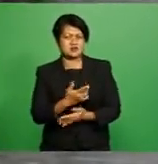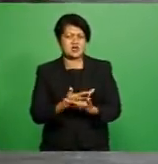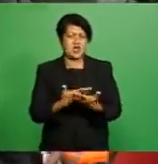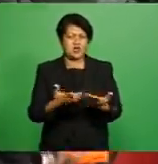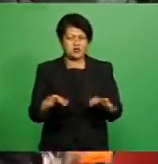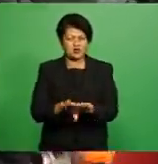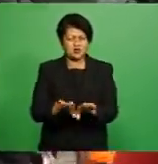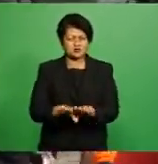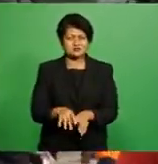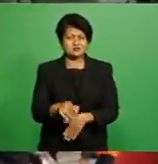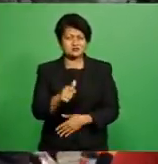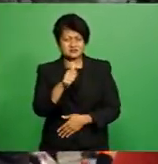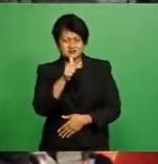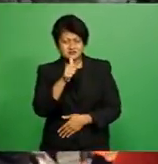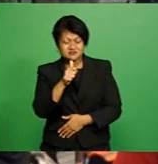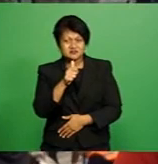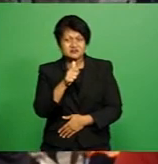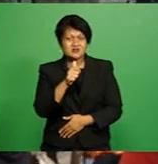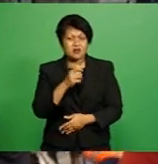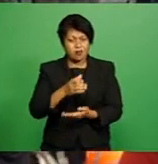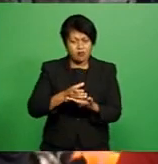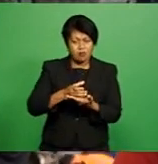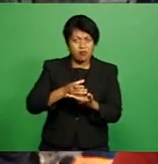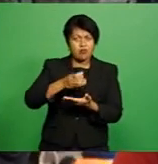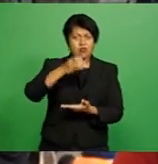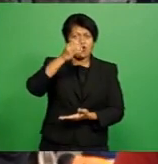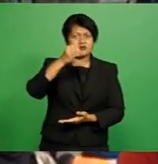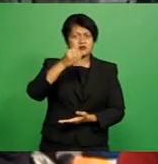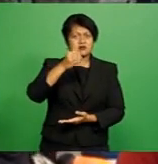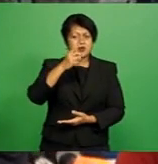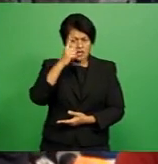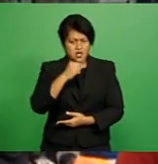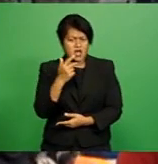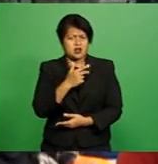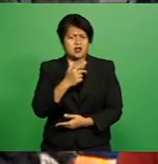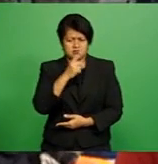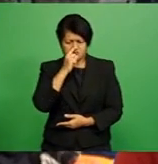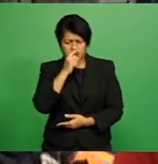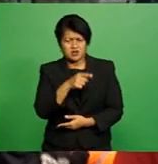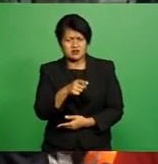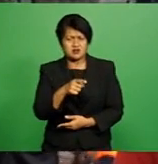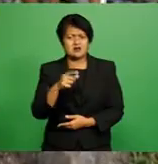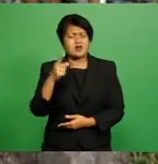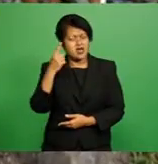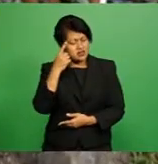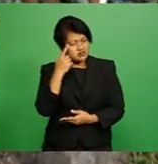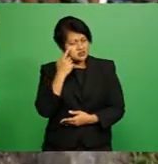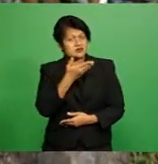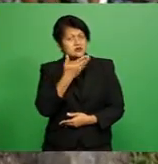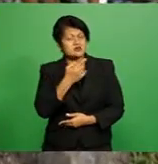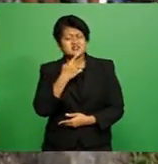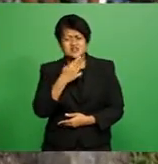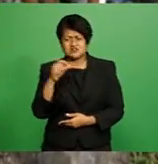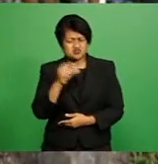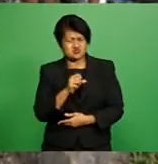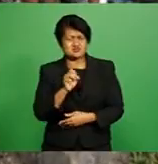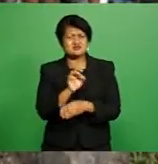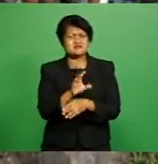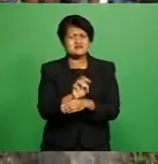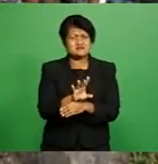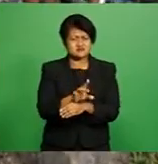bottle, which can hurt people if they go to the sea. So I think we should tell and advise each and everyone, people